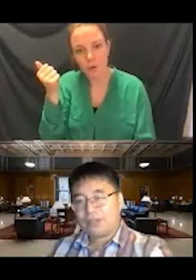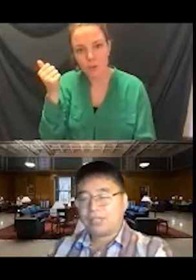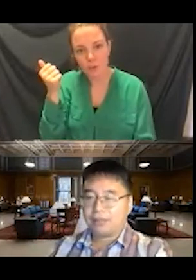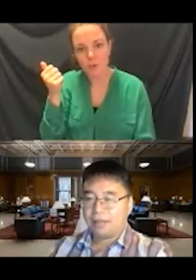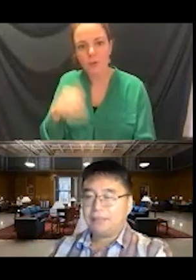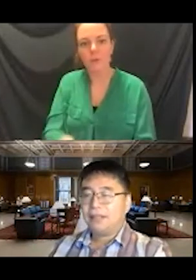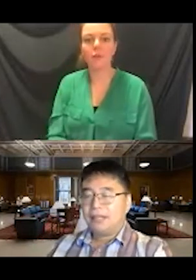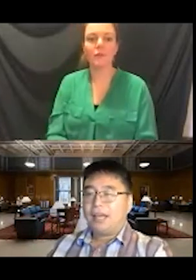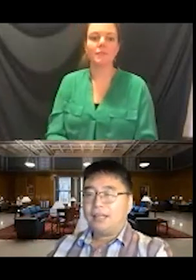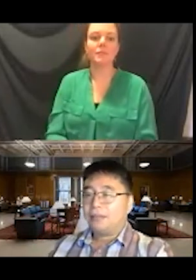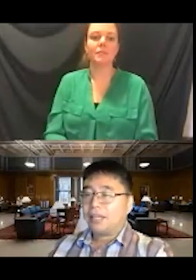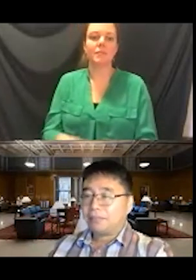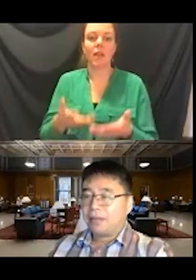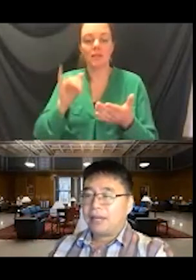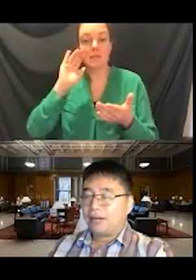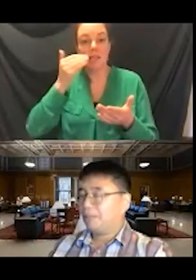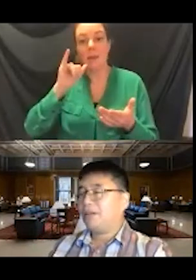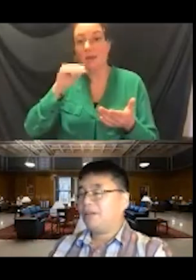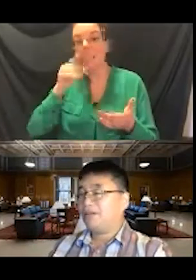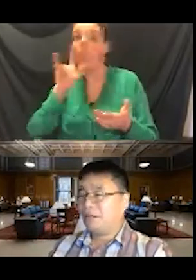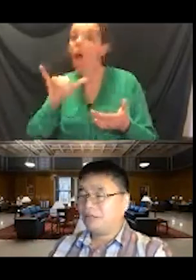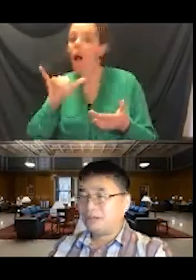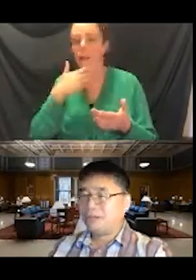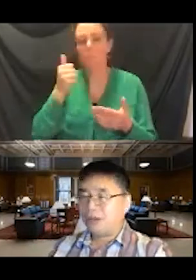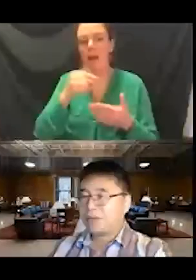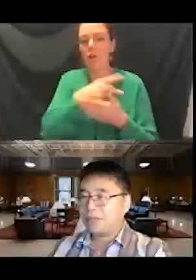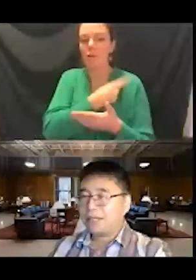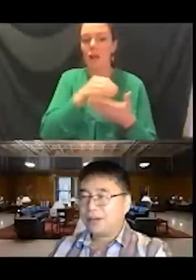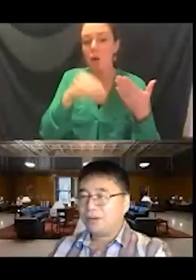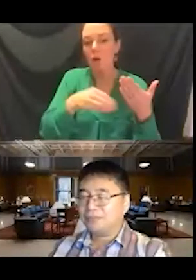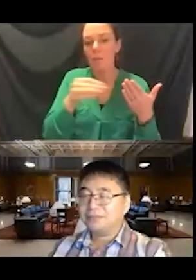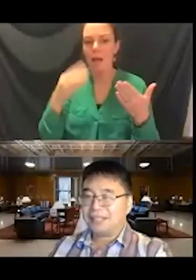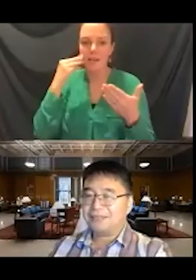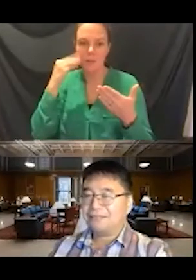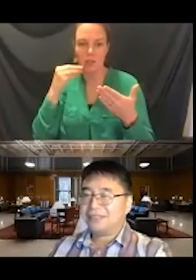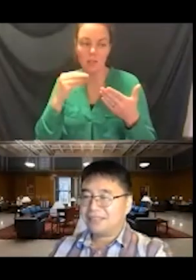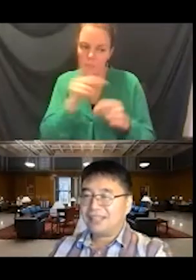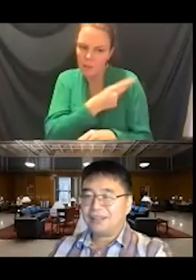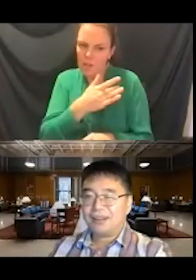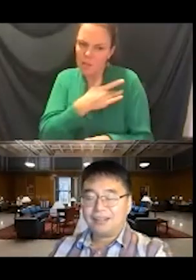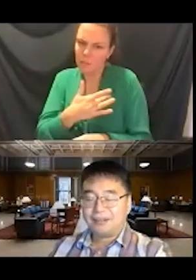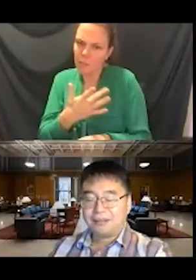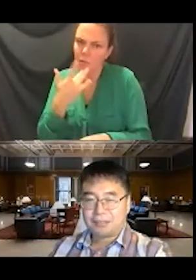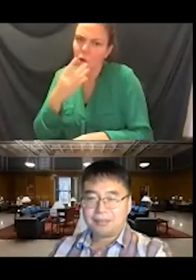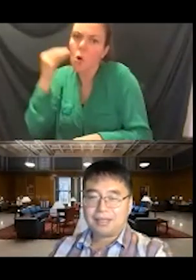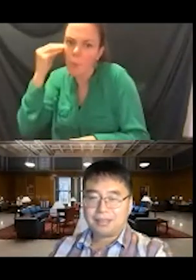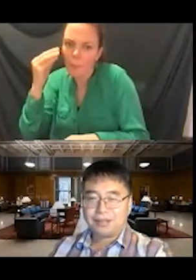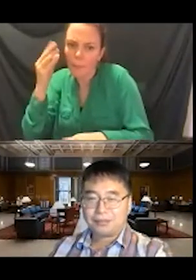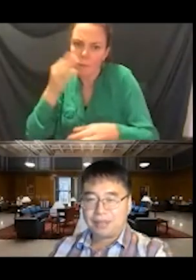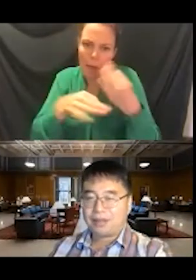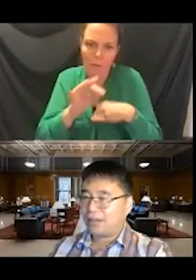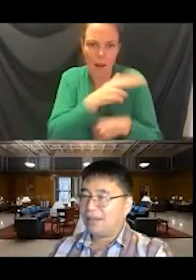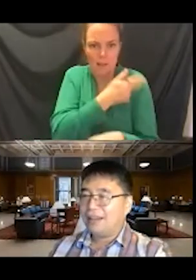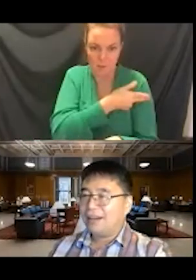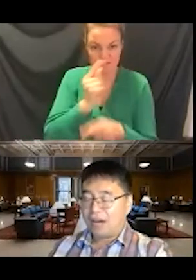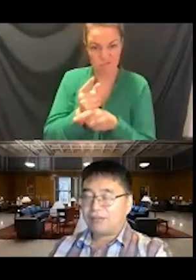better patient outcome and implies better care experience, right? Patients would rather be at home than staying in their hospital beds, right? So